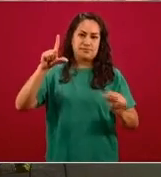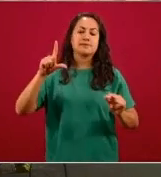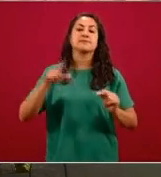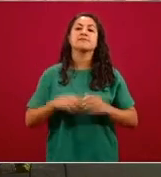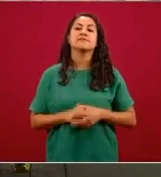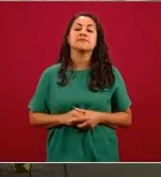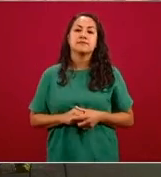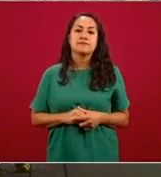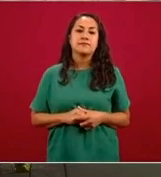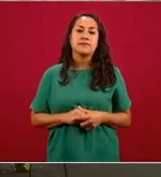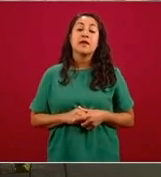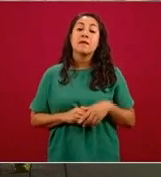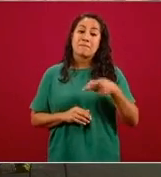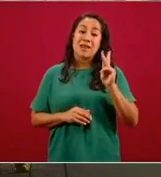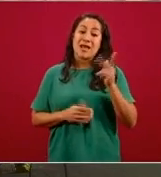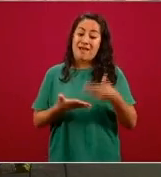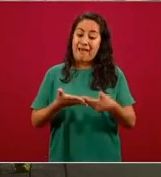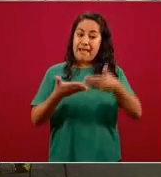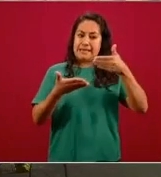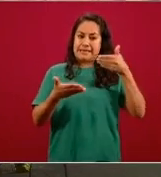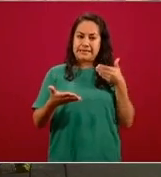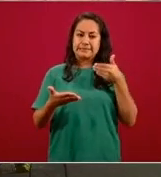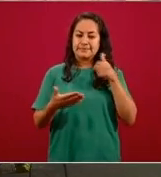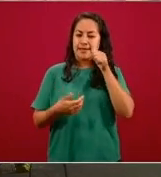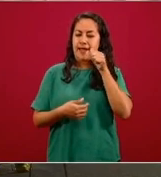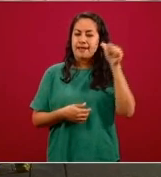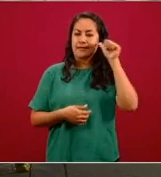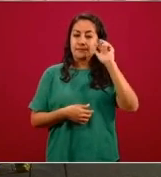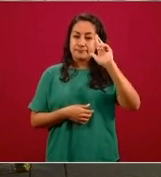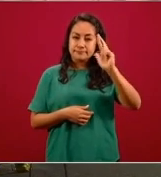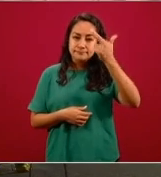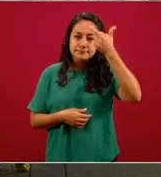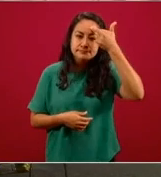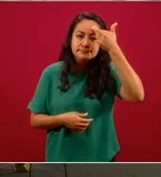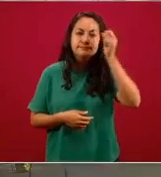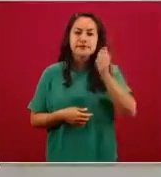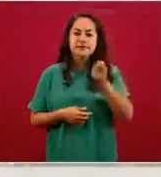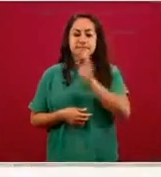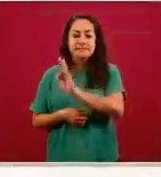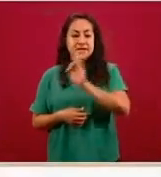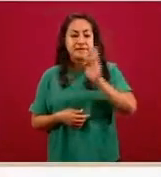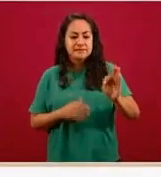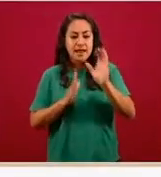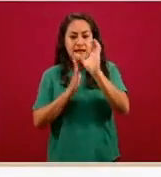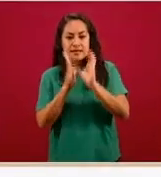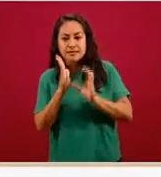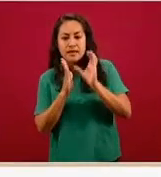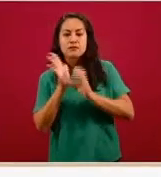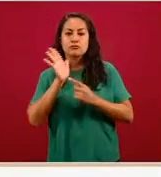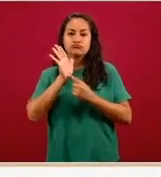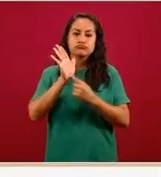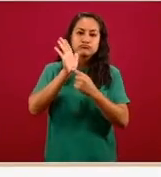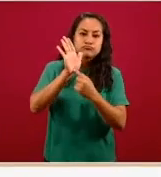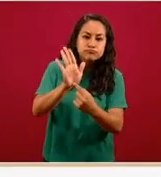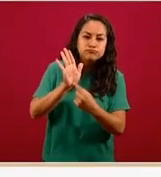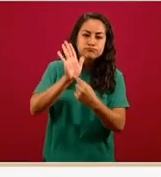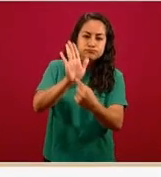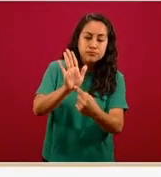empezamos a presentar desde el día Now, de ayer, since yesterday, we will be presenting this calendar to have a